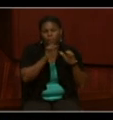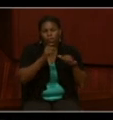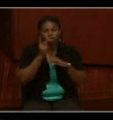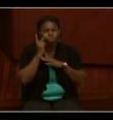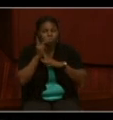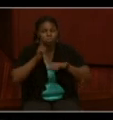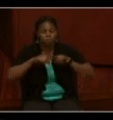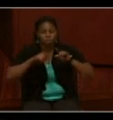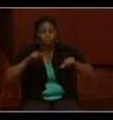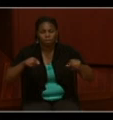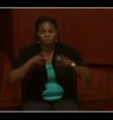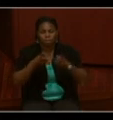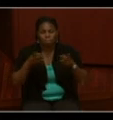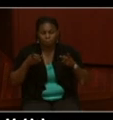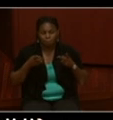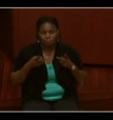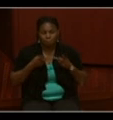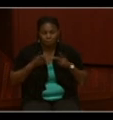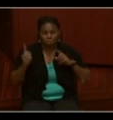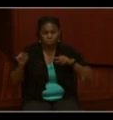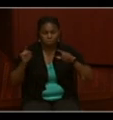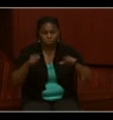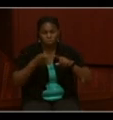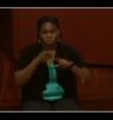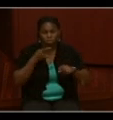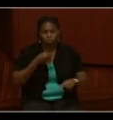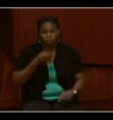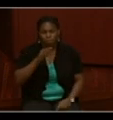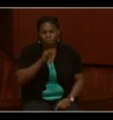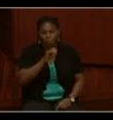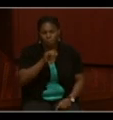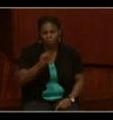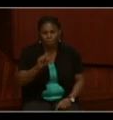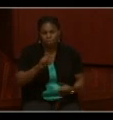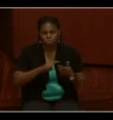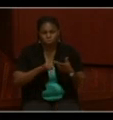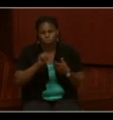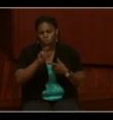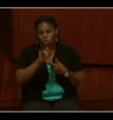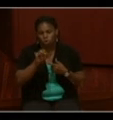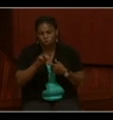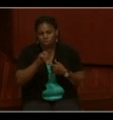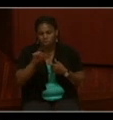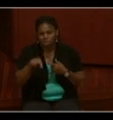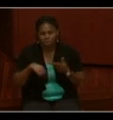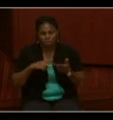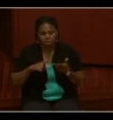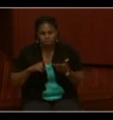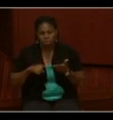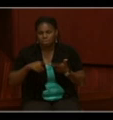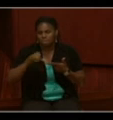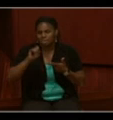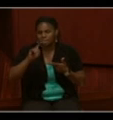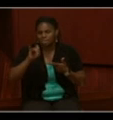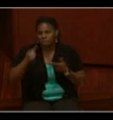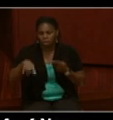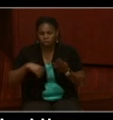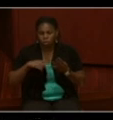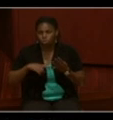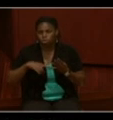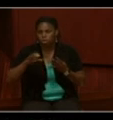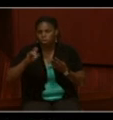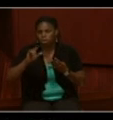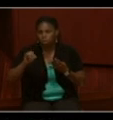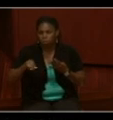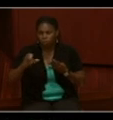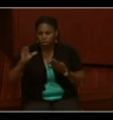of places that we've been to, from Mount Holyoke, Massachusetts, to Austin, Texas, to Seattle and Olympia,